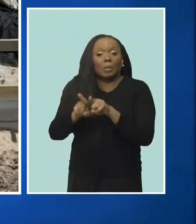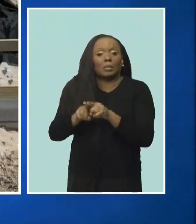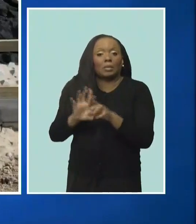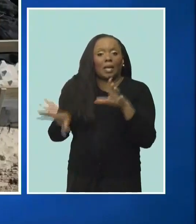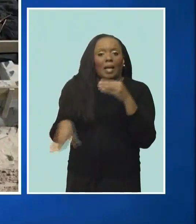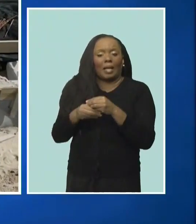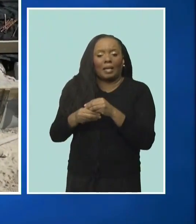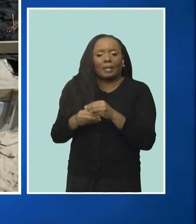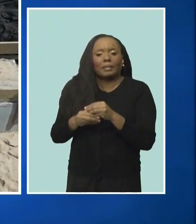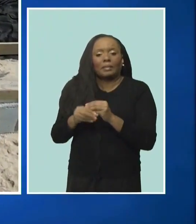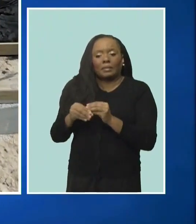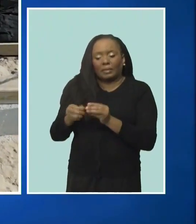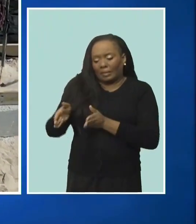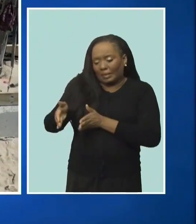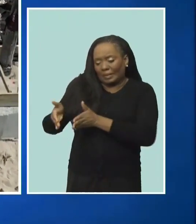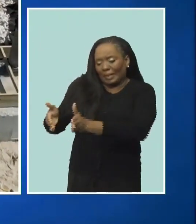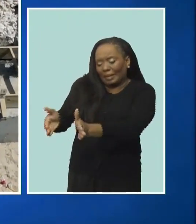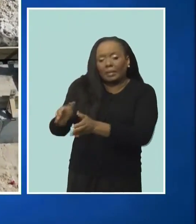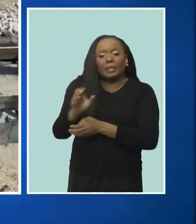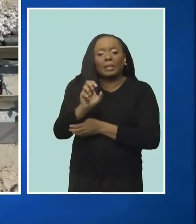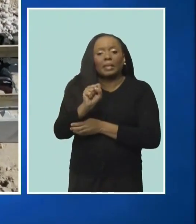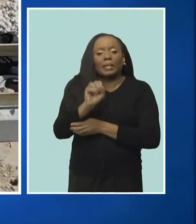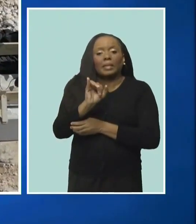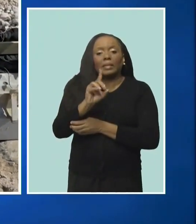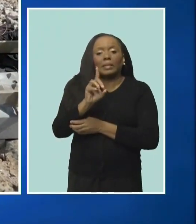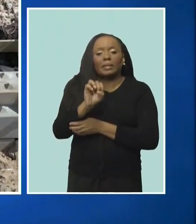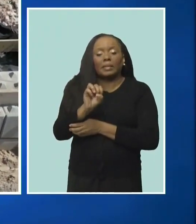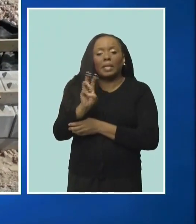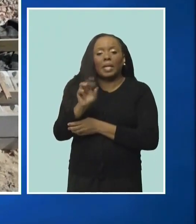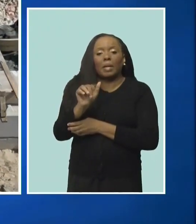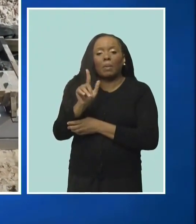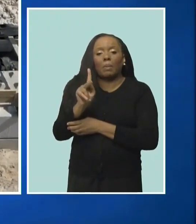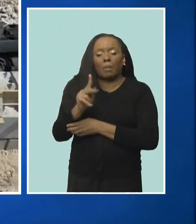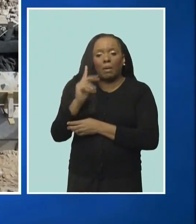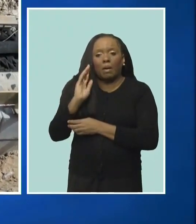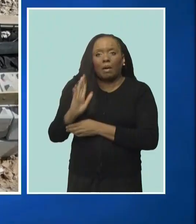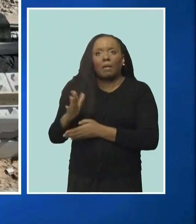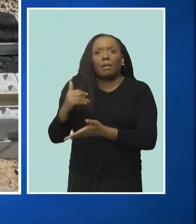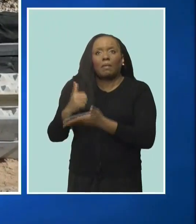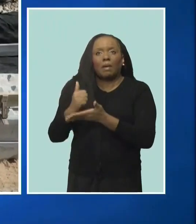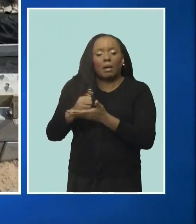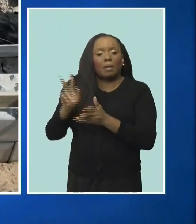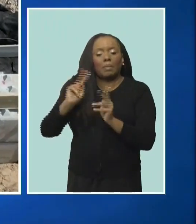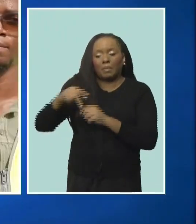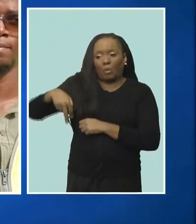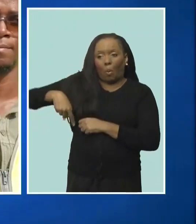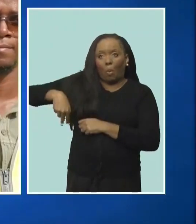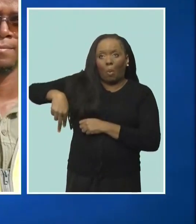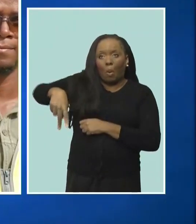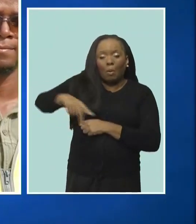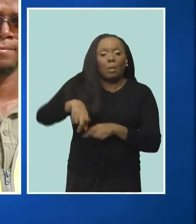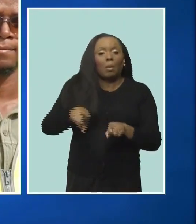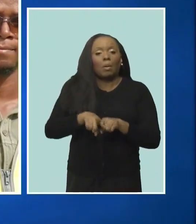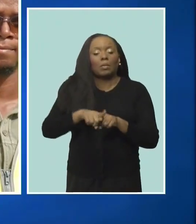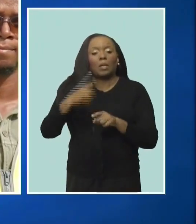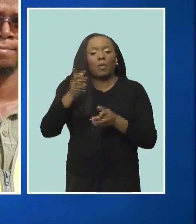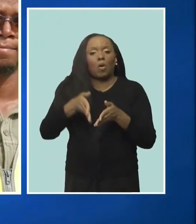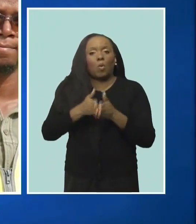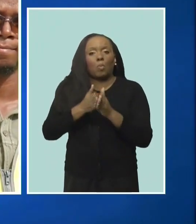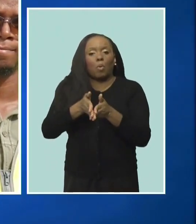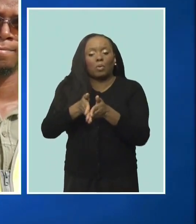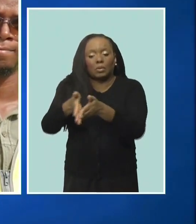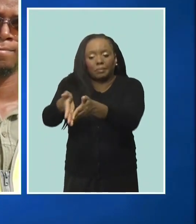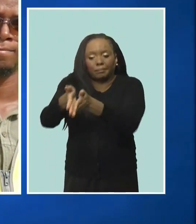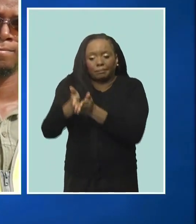level of the reinstated road to facilitate pedestrians and the hauling of boats. It's not visible to the eye, but we